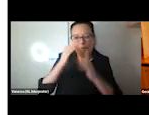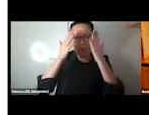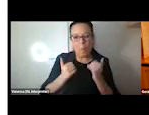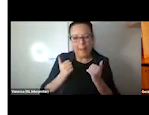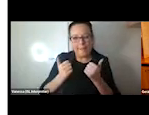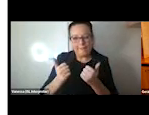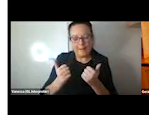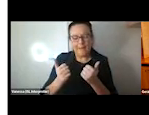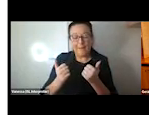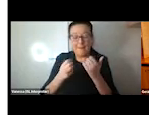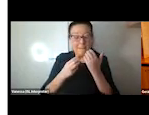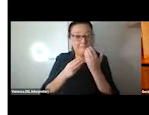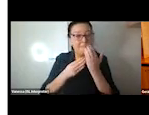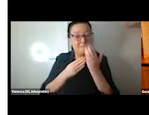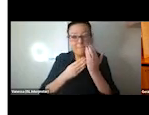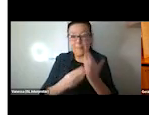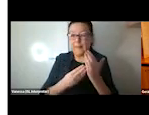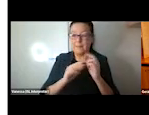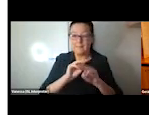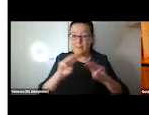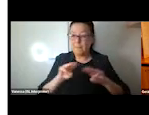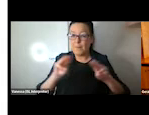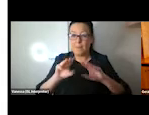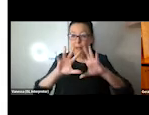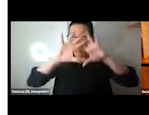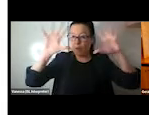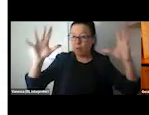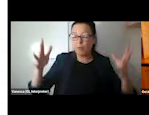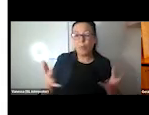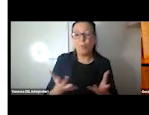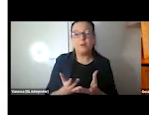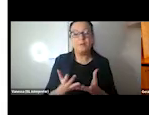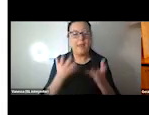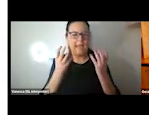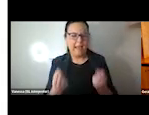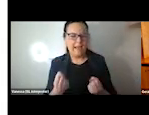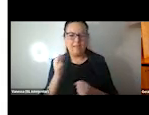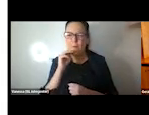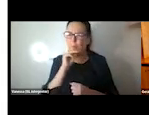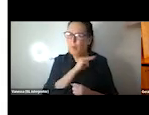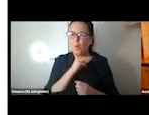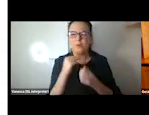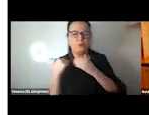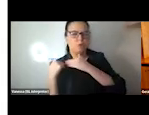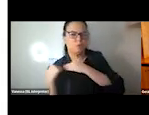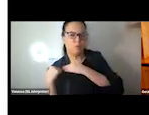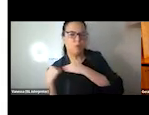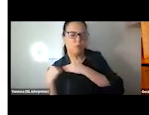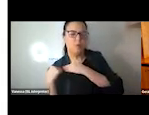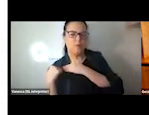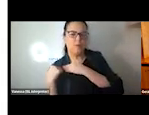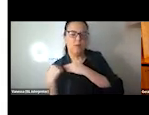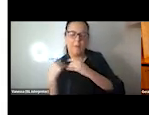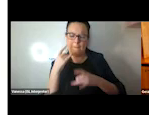world, and indeed have a critical role to play as well in the Sustainable Development Goals and ensuring